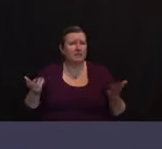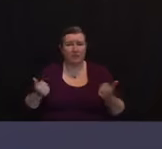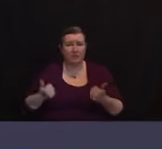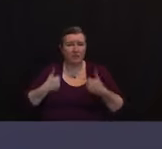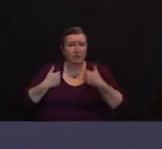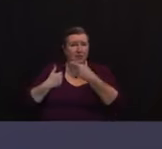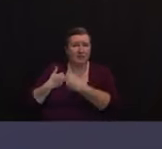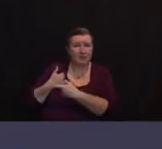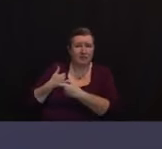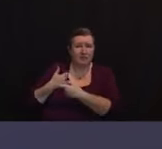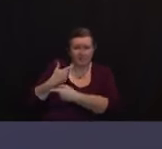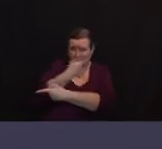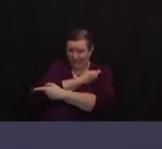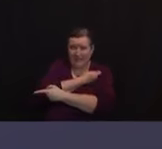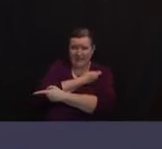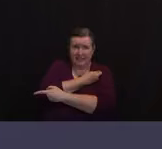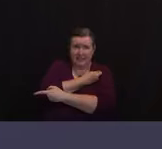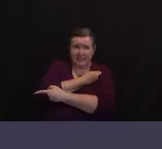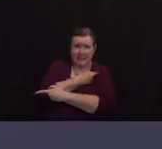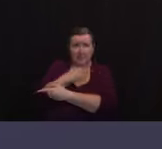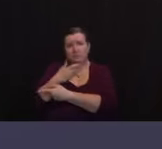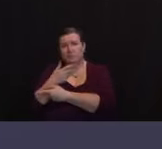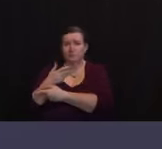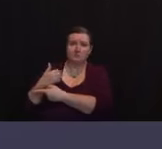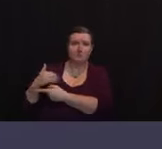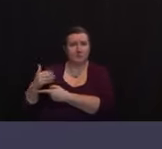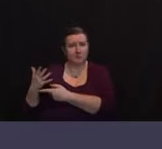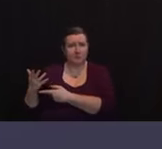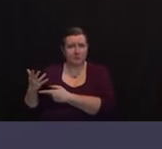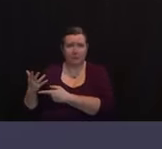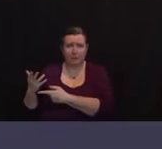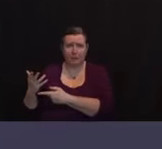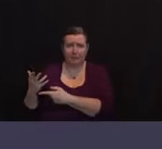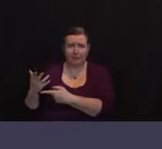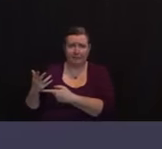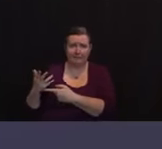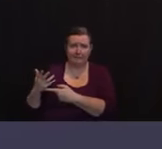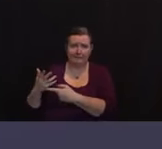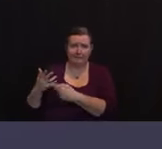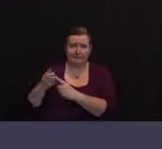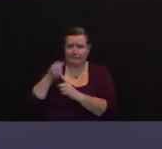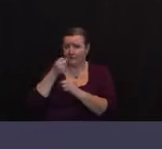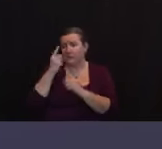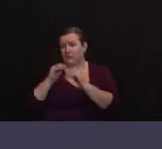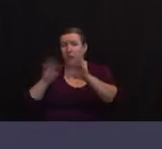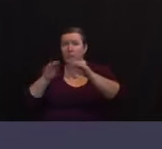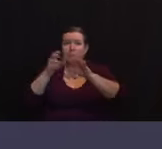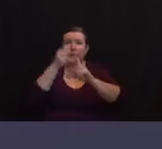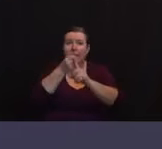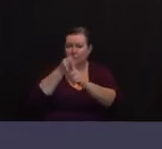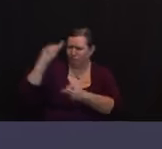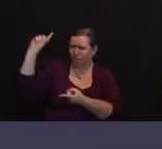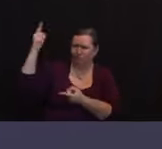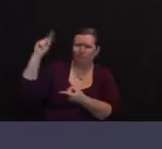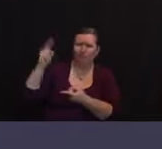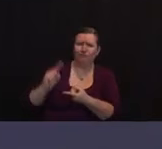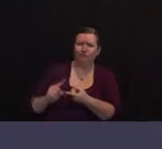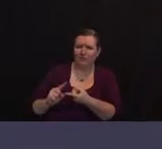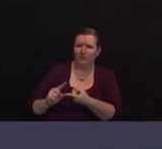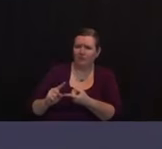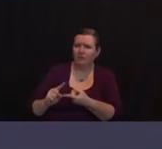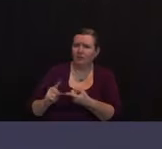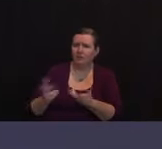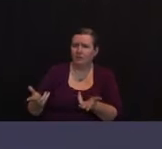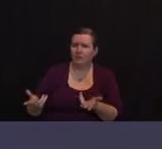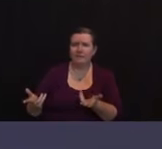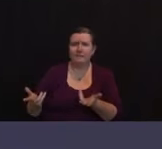they're getting vaccinated, you're seeing the outbreak numbers come down, but it's not foolproof, number one, and number two,